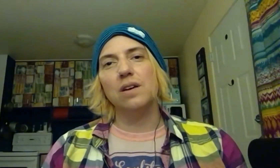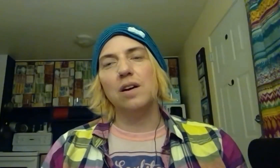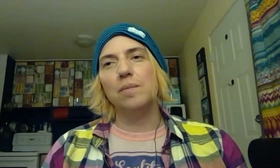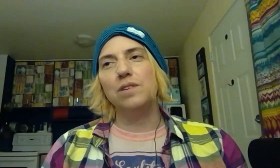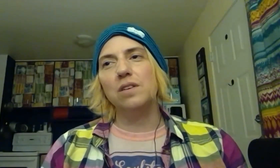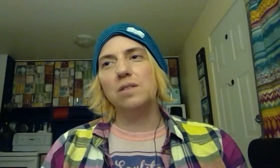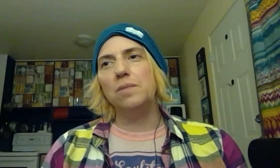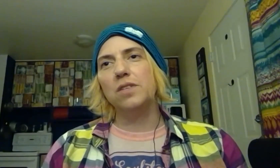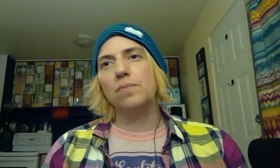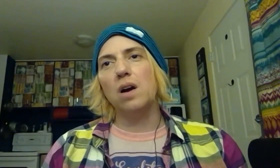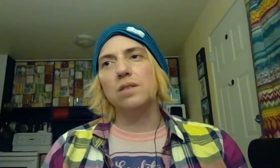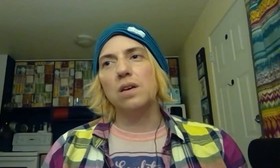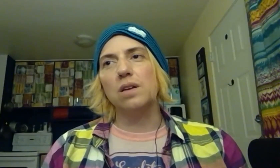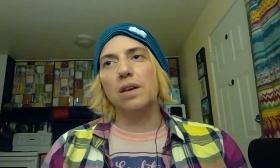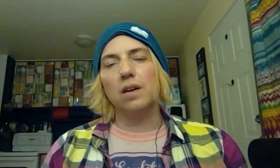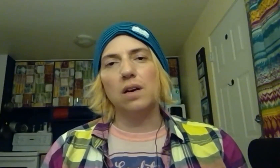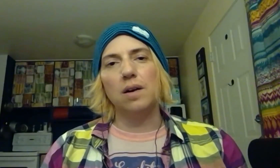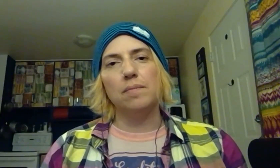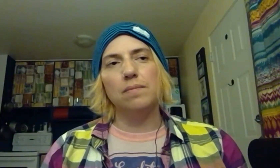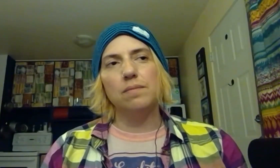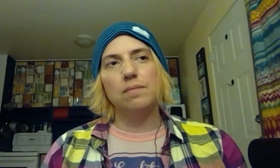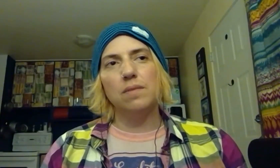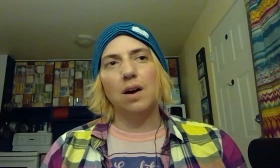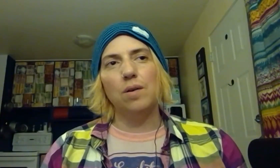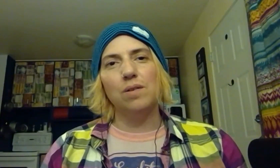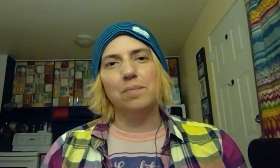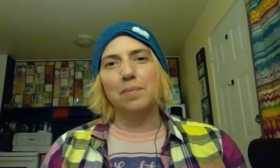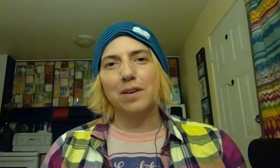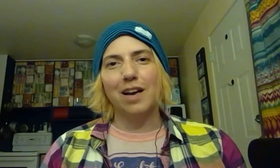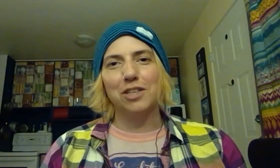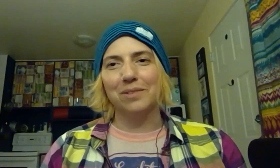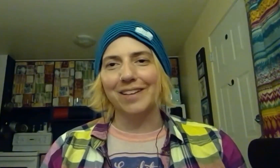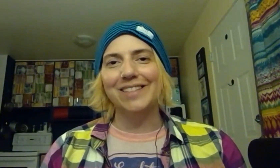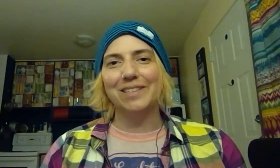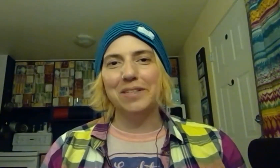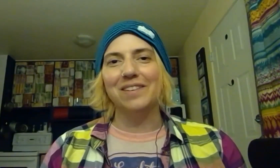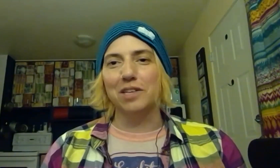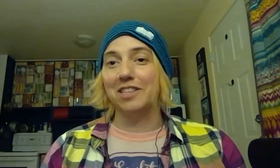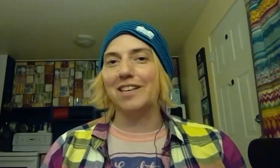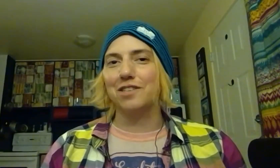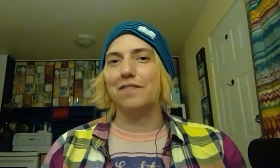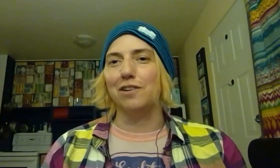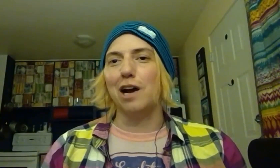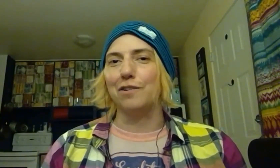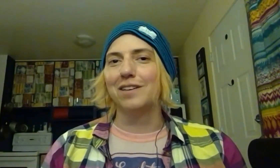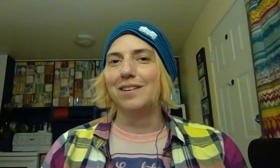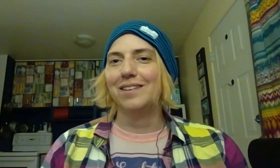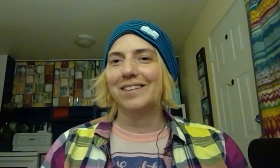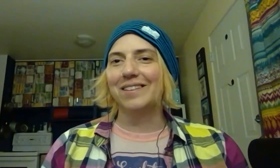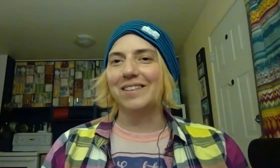and you'd be surprised that like how people can actually relate to it when you say stuff out